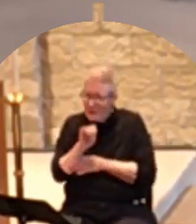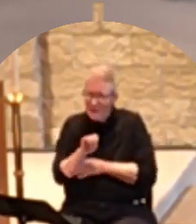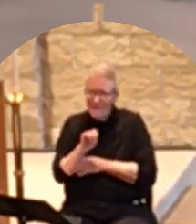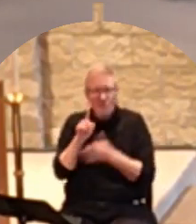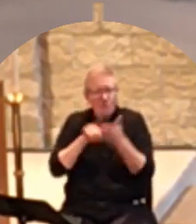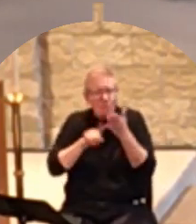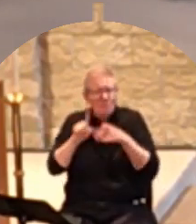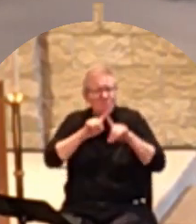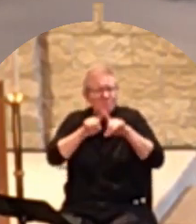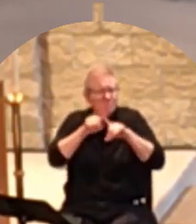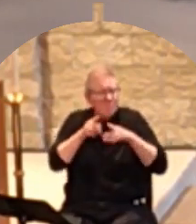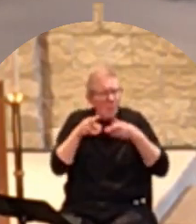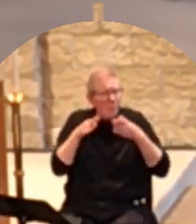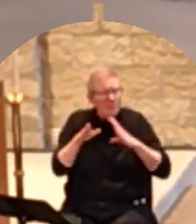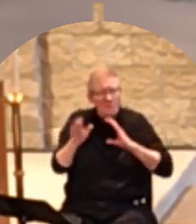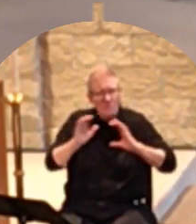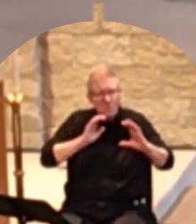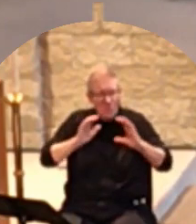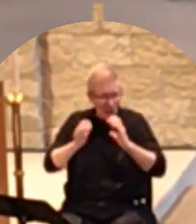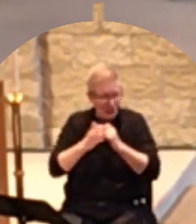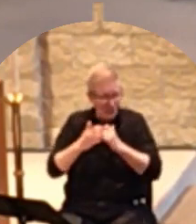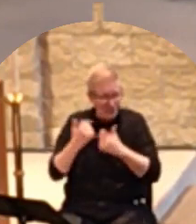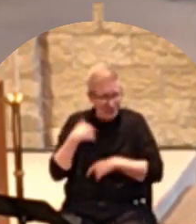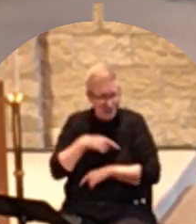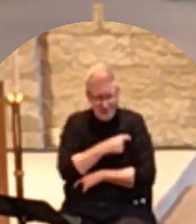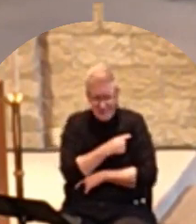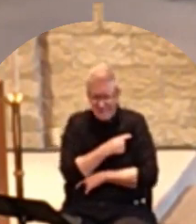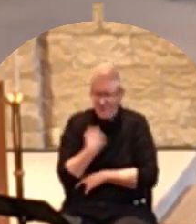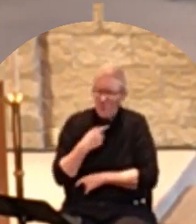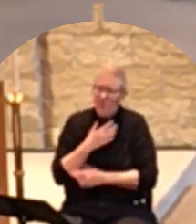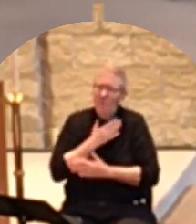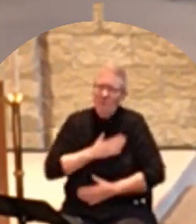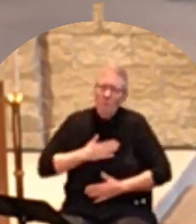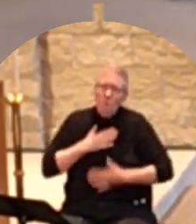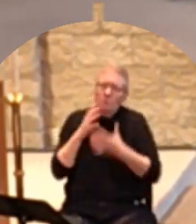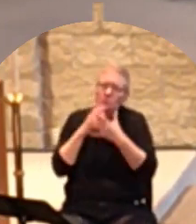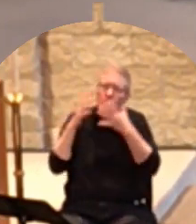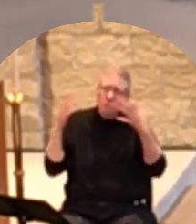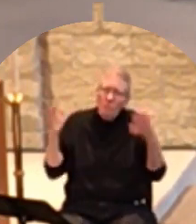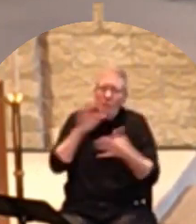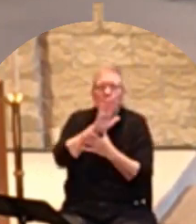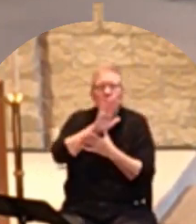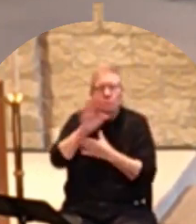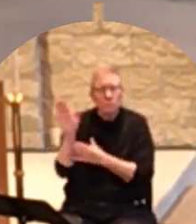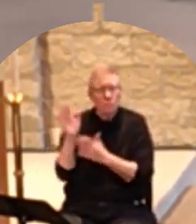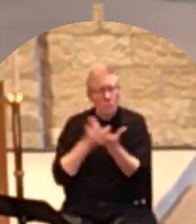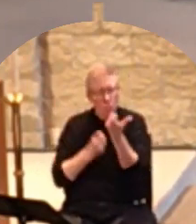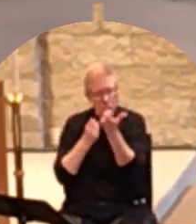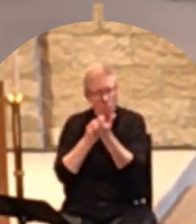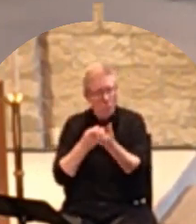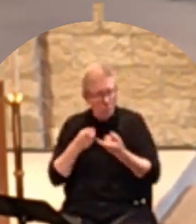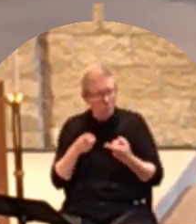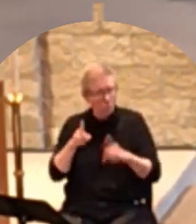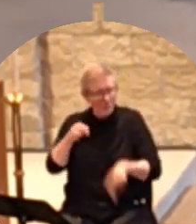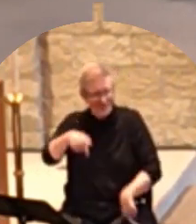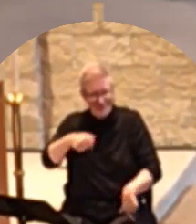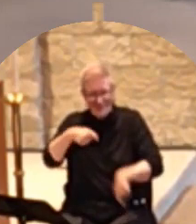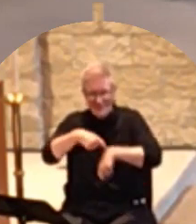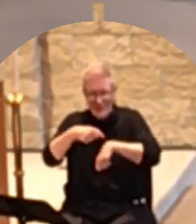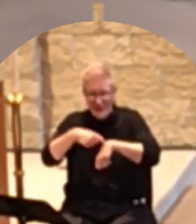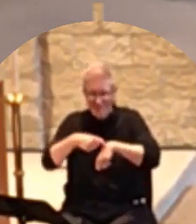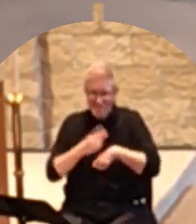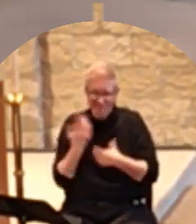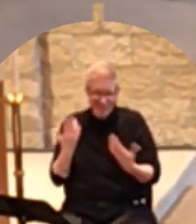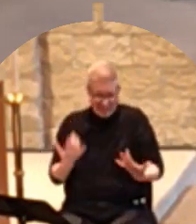well. And we so much appreciate your support during this time. This is the time when we normally bring in our